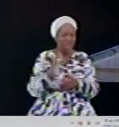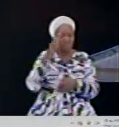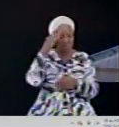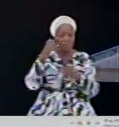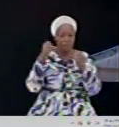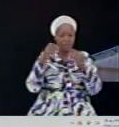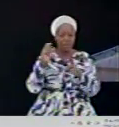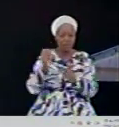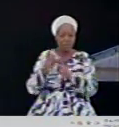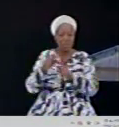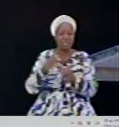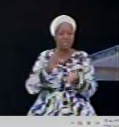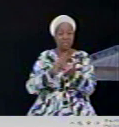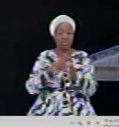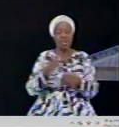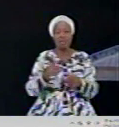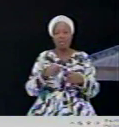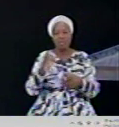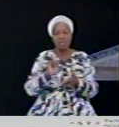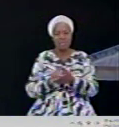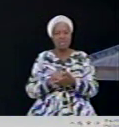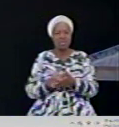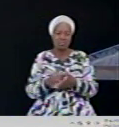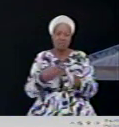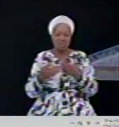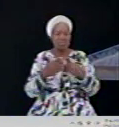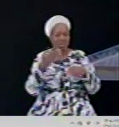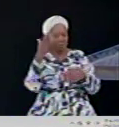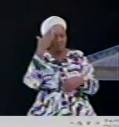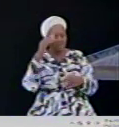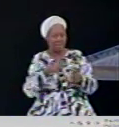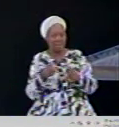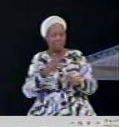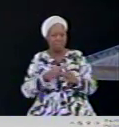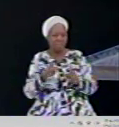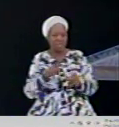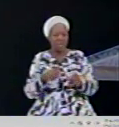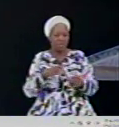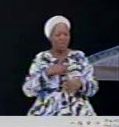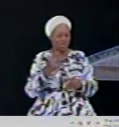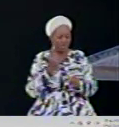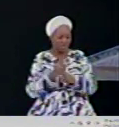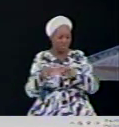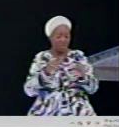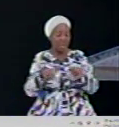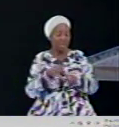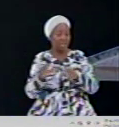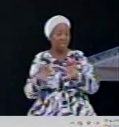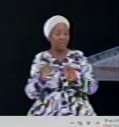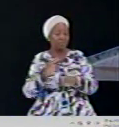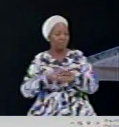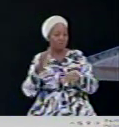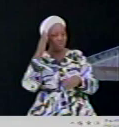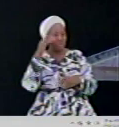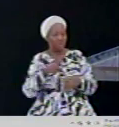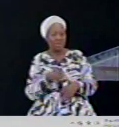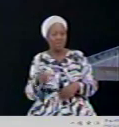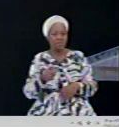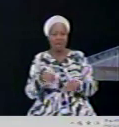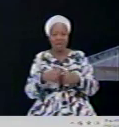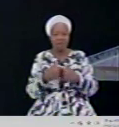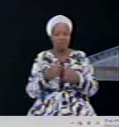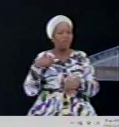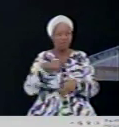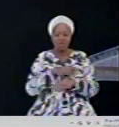dictionary that even though we know them, we act as if we don't know them. How? We don't